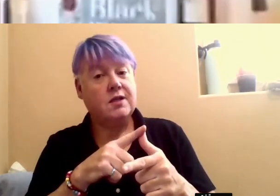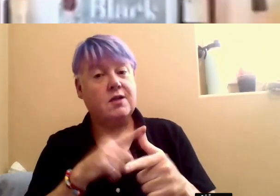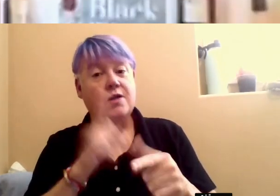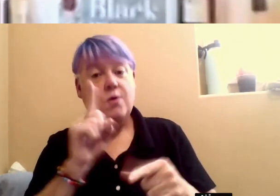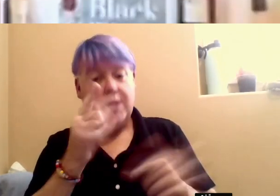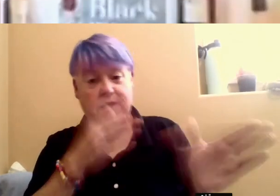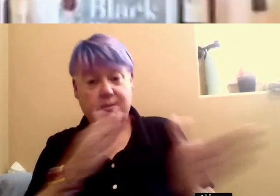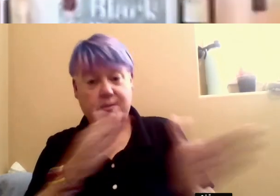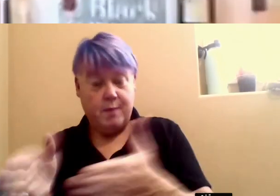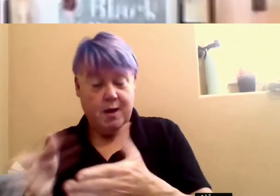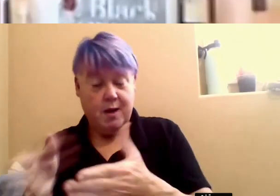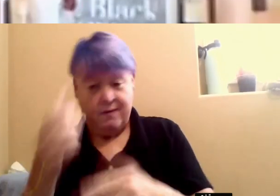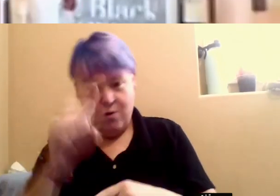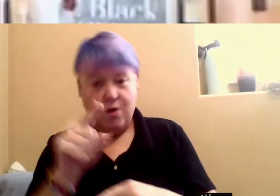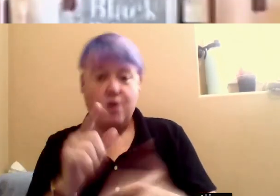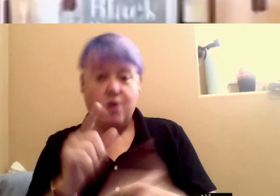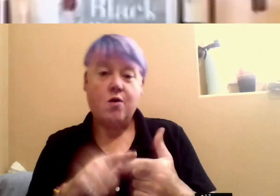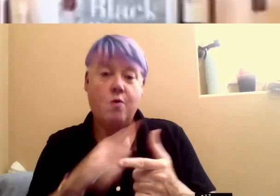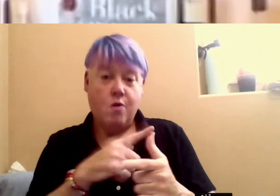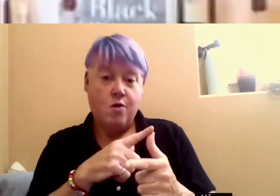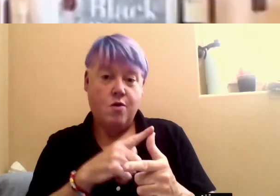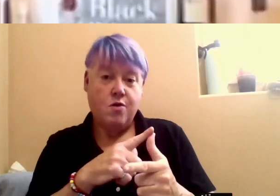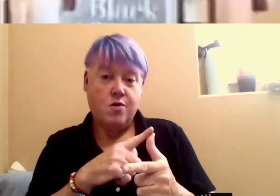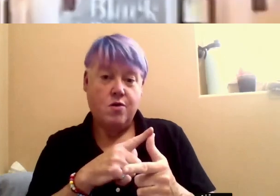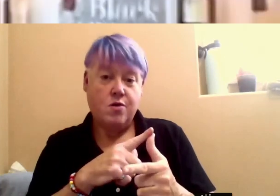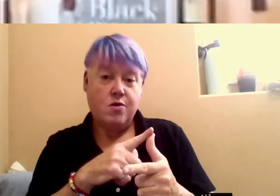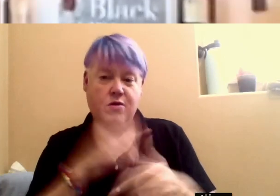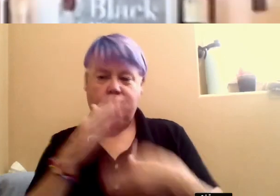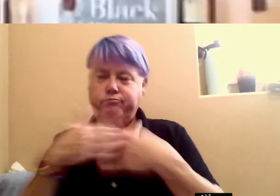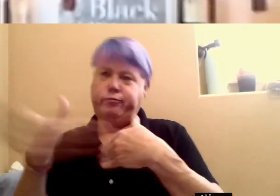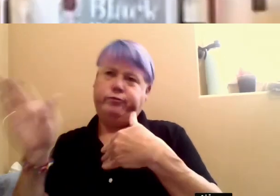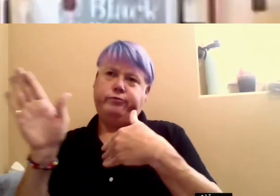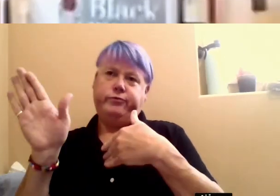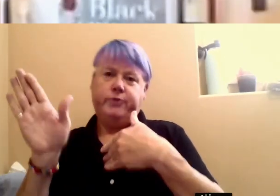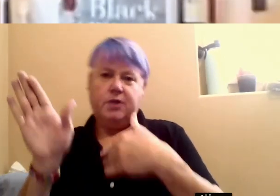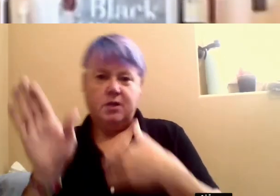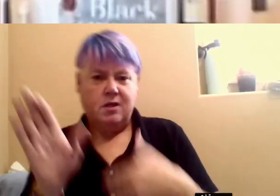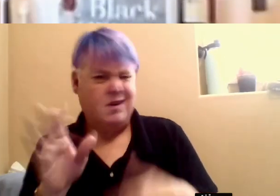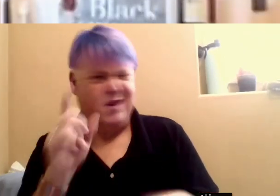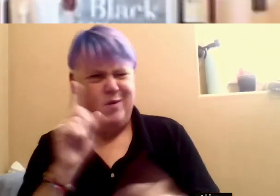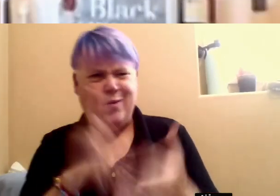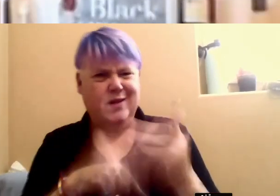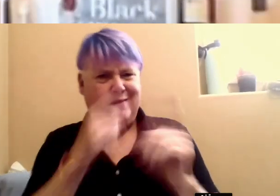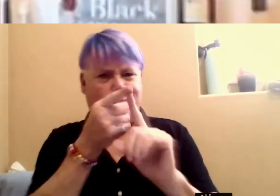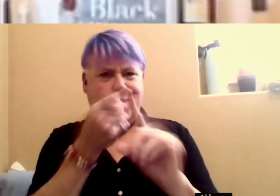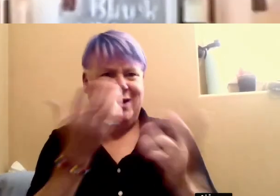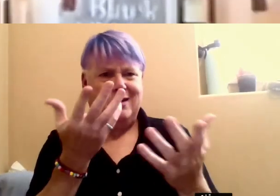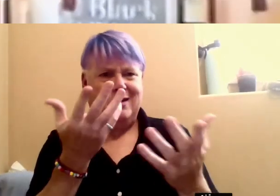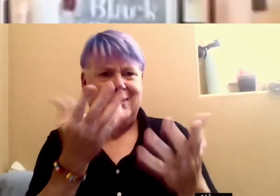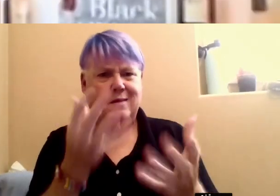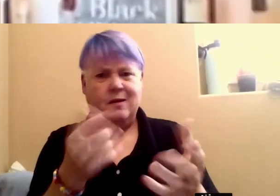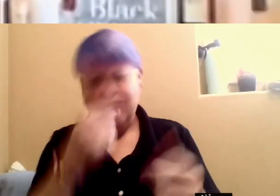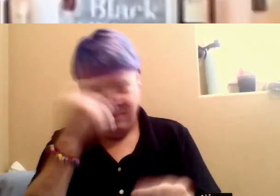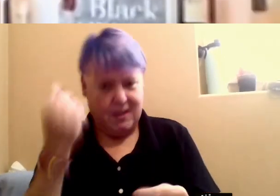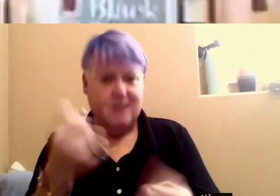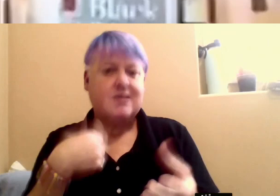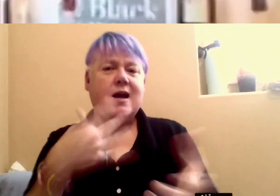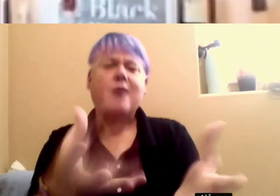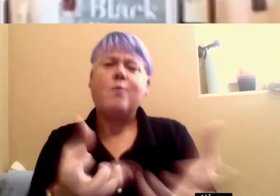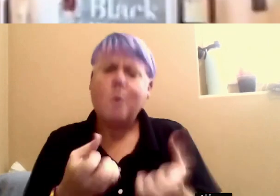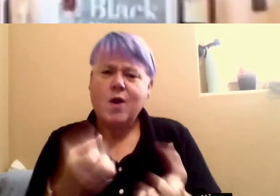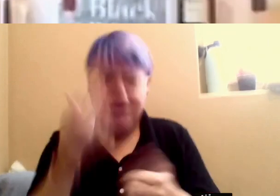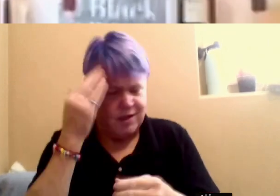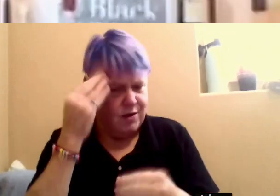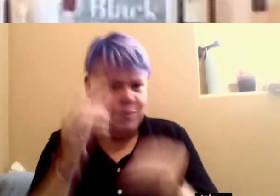likely has, or utterly dismissive, disappointing, because I want to know more, because I expect more, or at